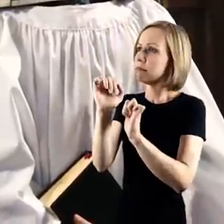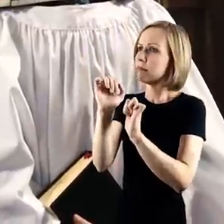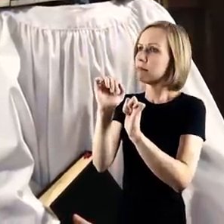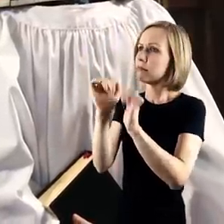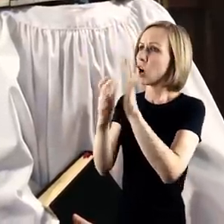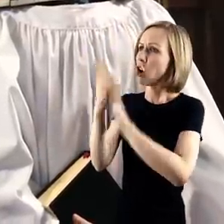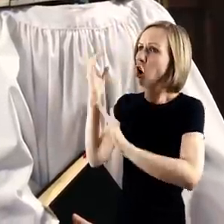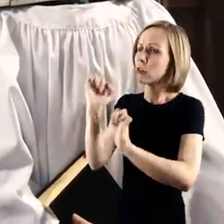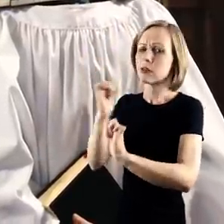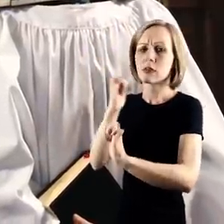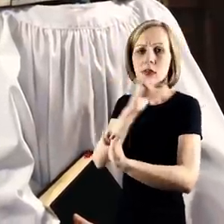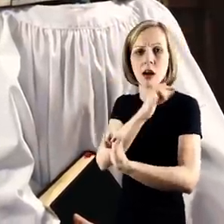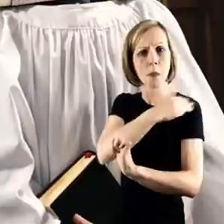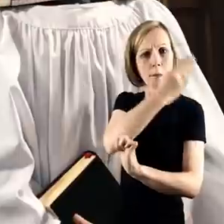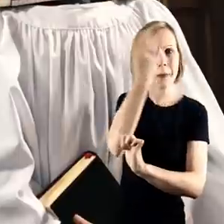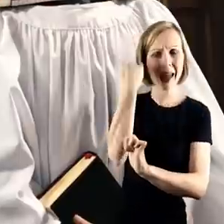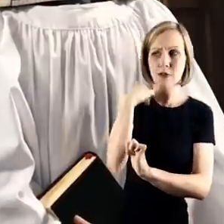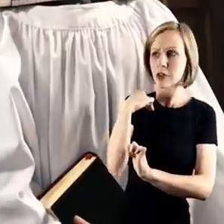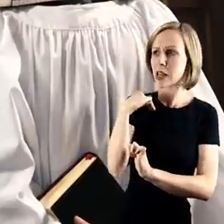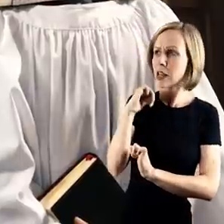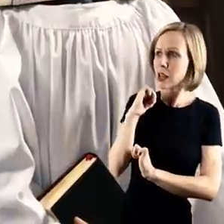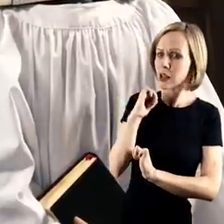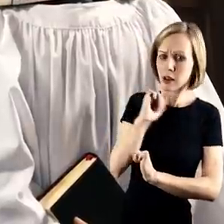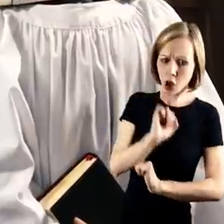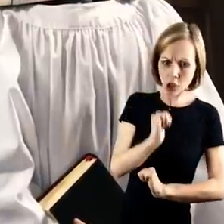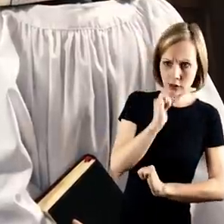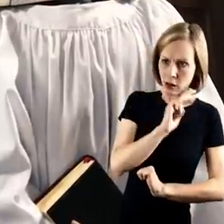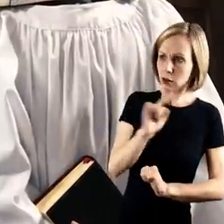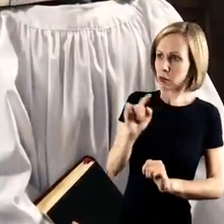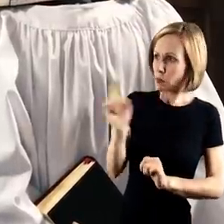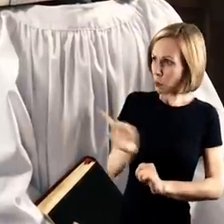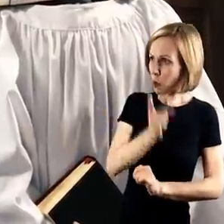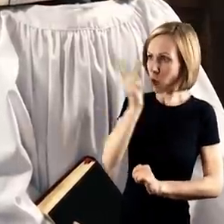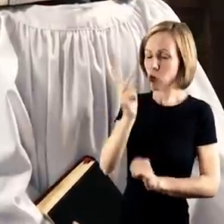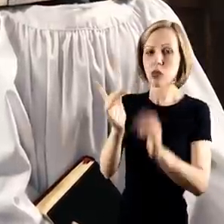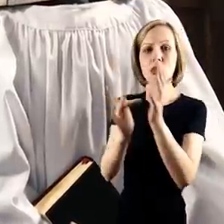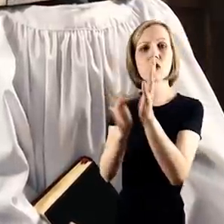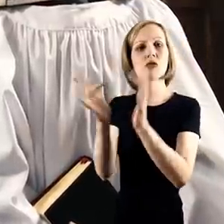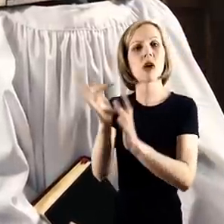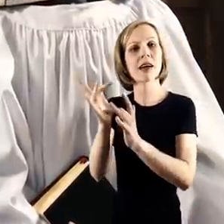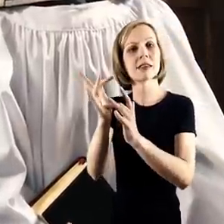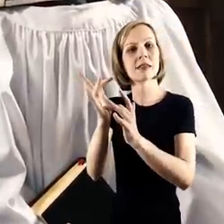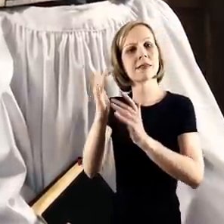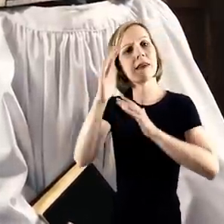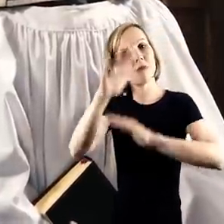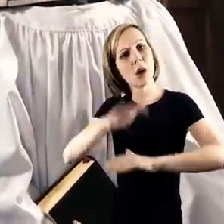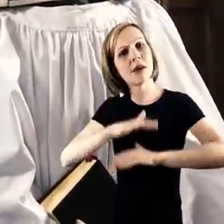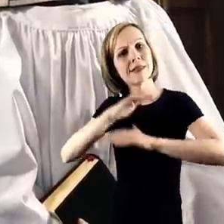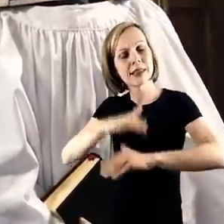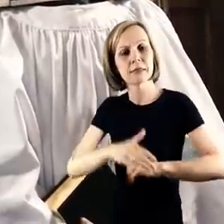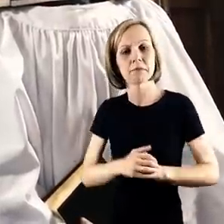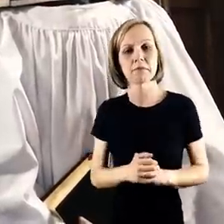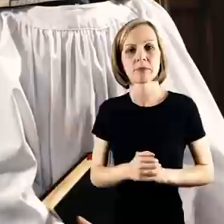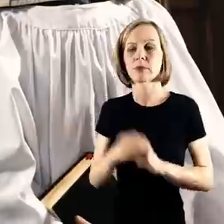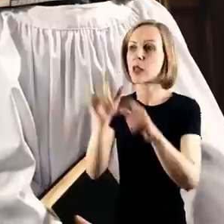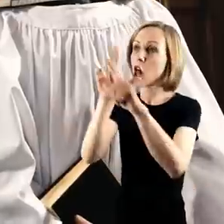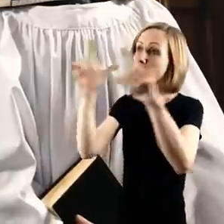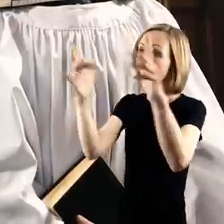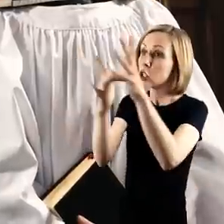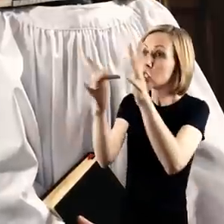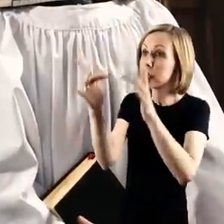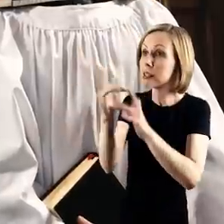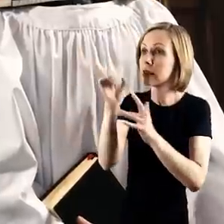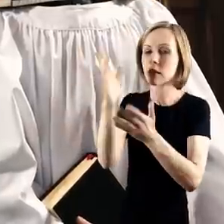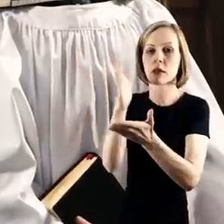Mary. Christ, have mercy. Christ, have mercy. Lord Jesus, you are